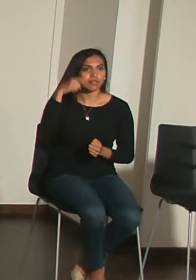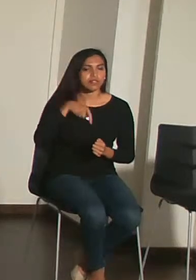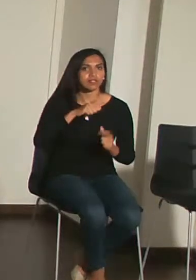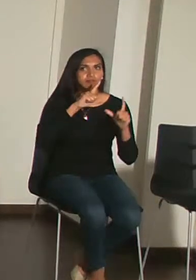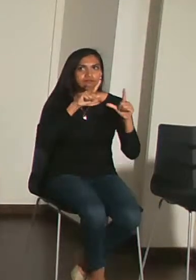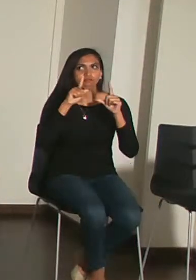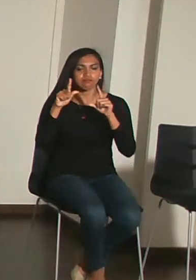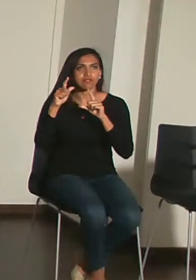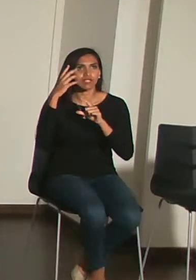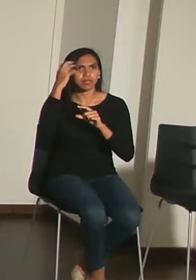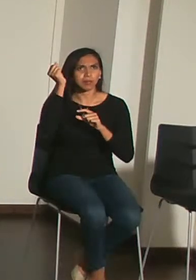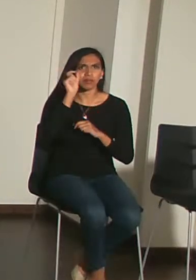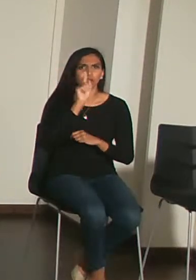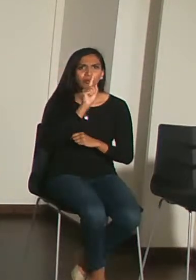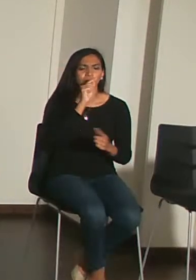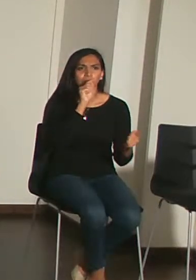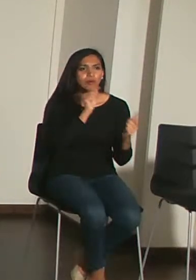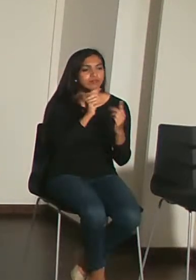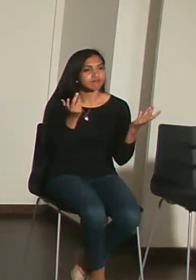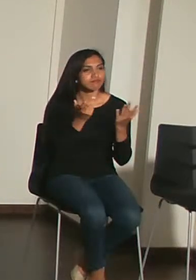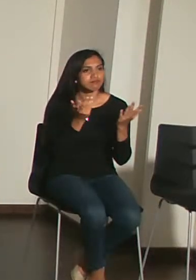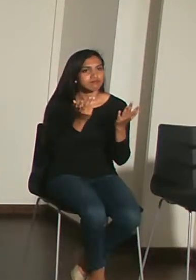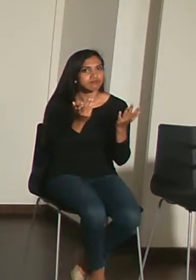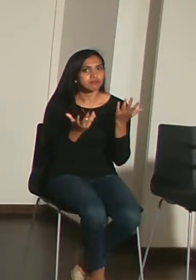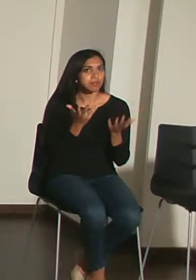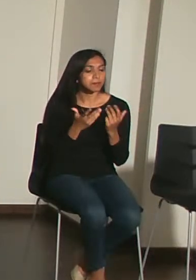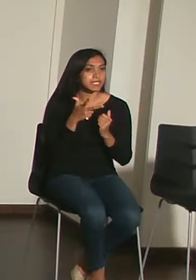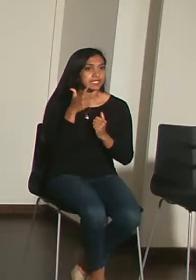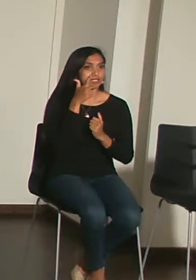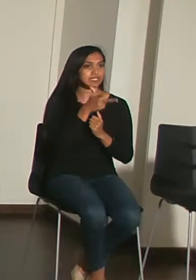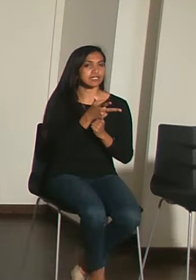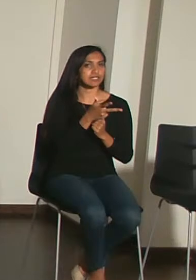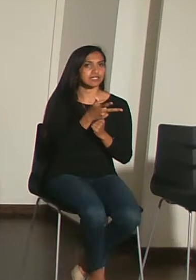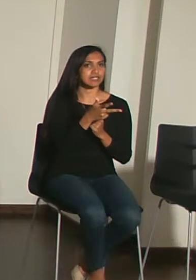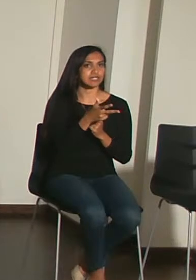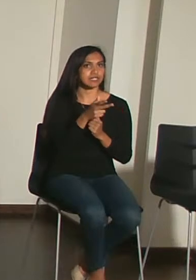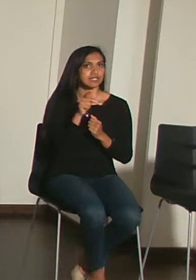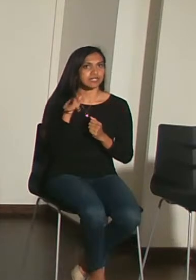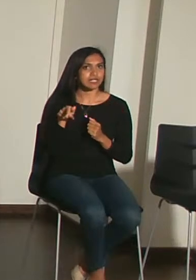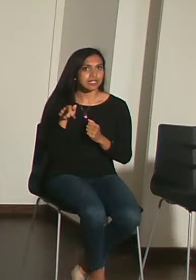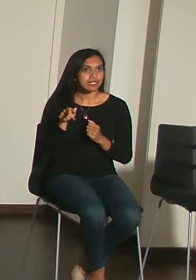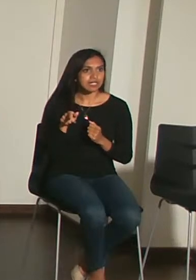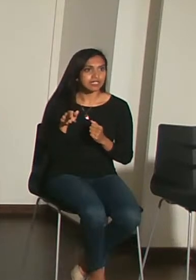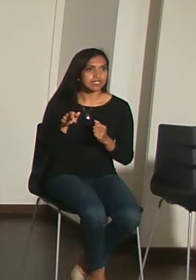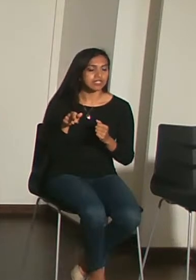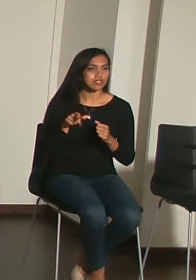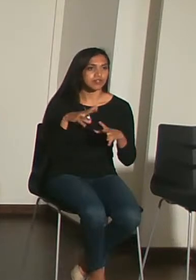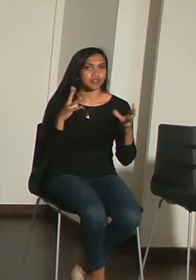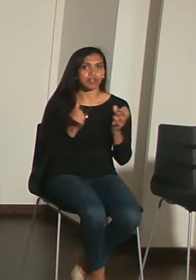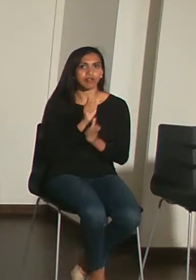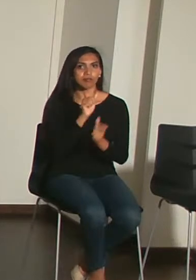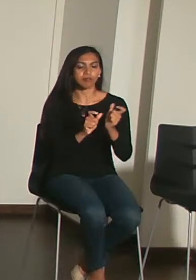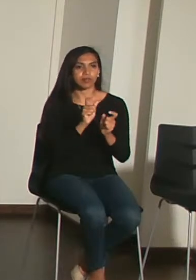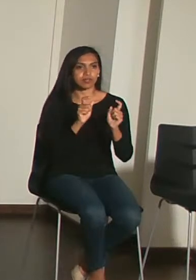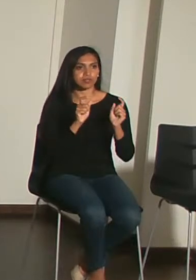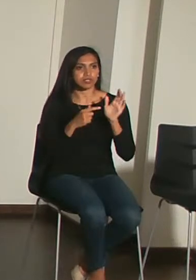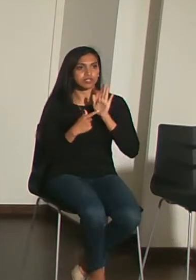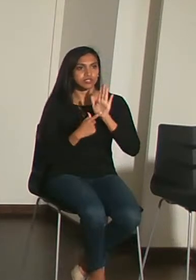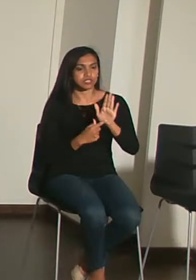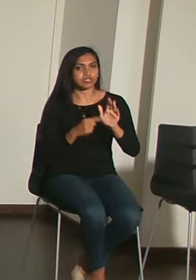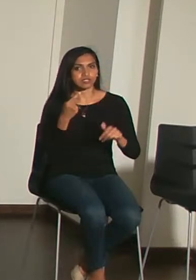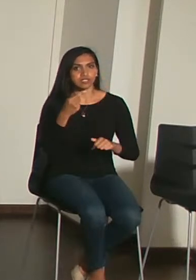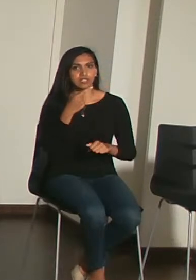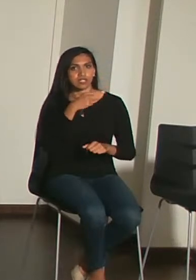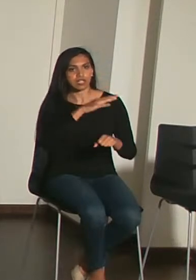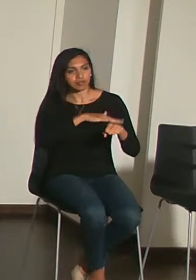exhibition by. And what we kept saying was, it's all there in front of you. It's all derived from